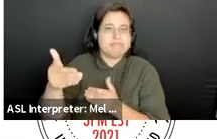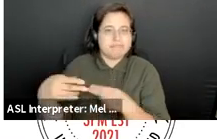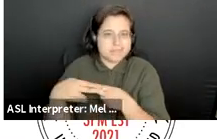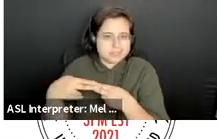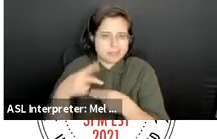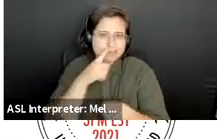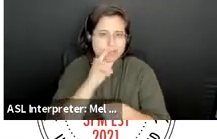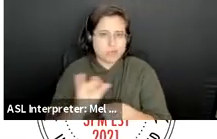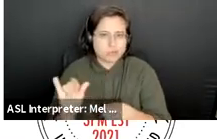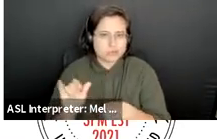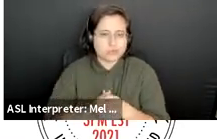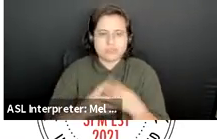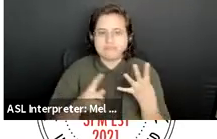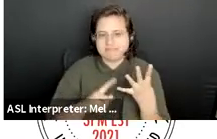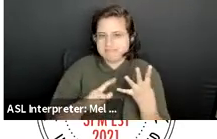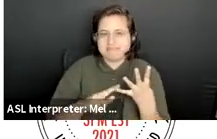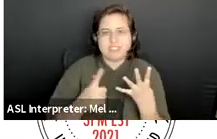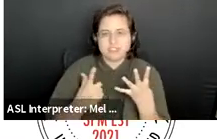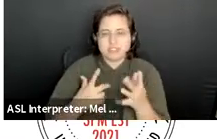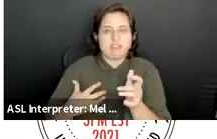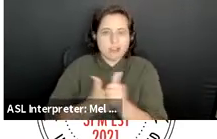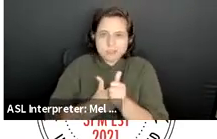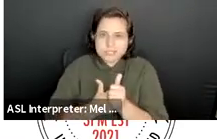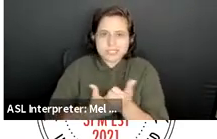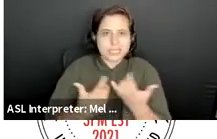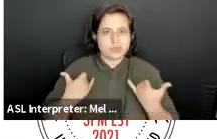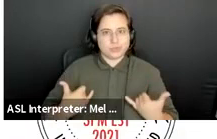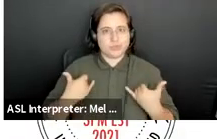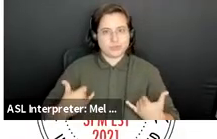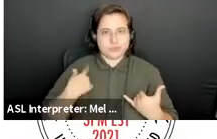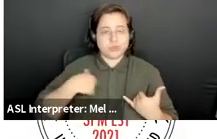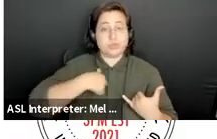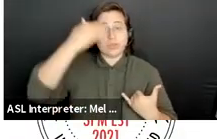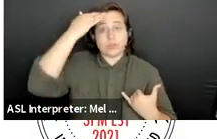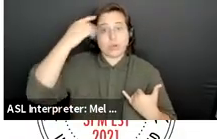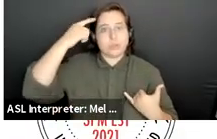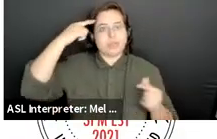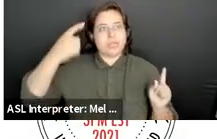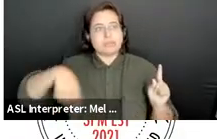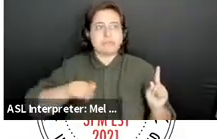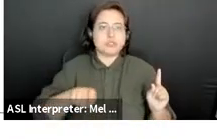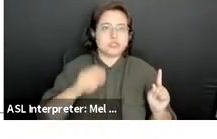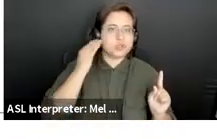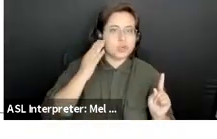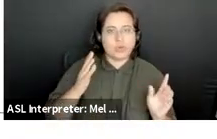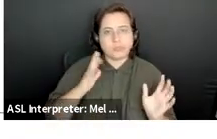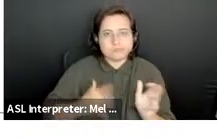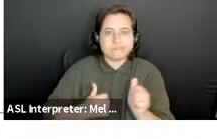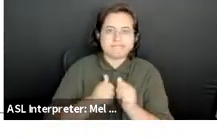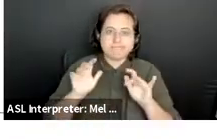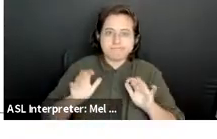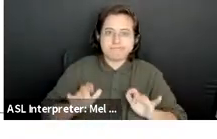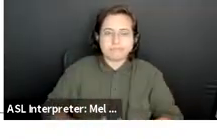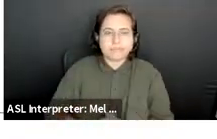where we're really keeping everyone up to date with what we know and what we think everyone else needs to know. So this